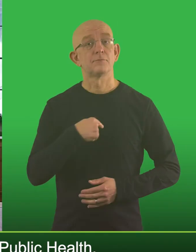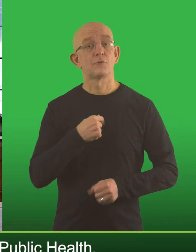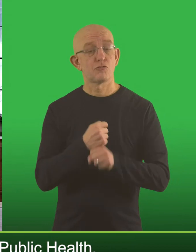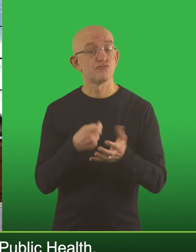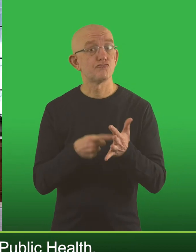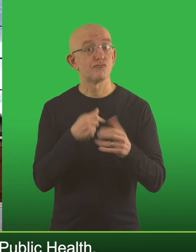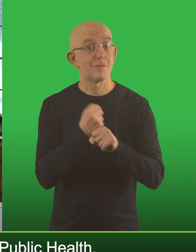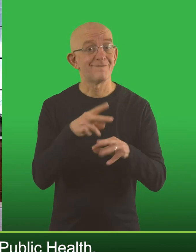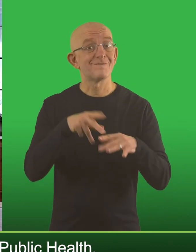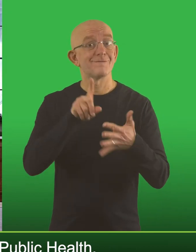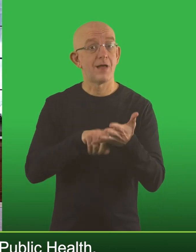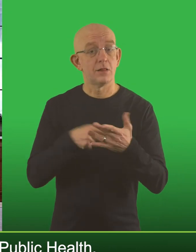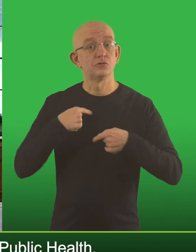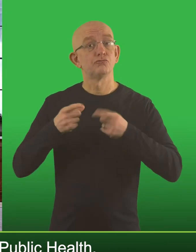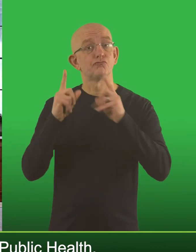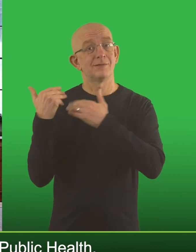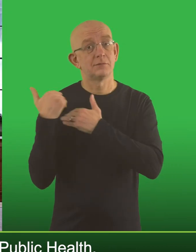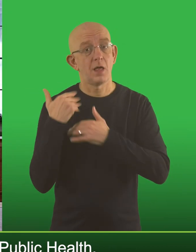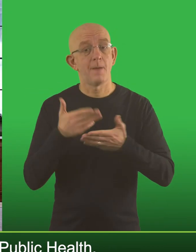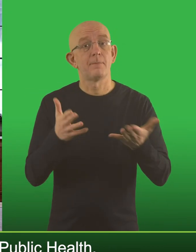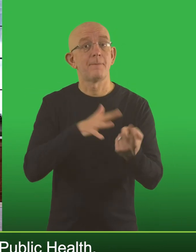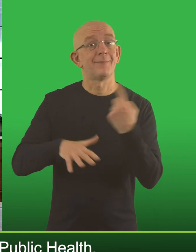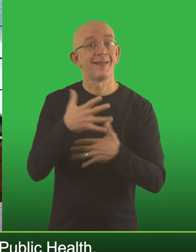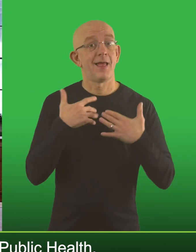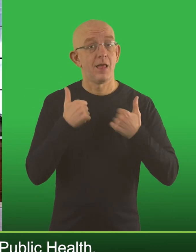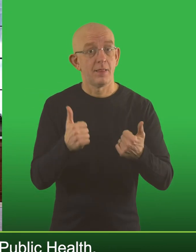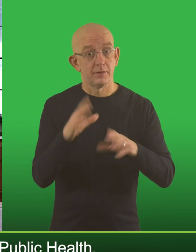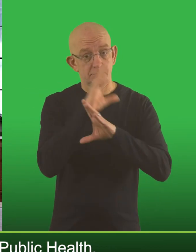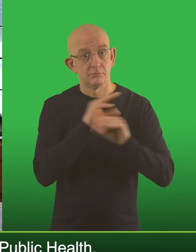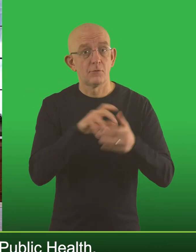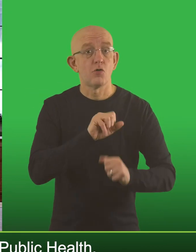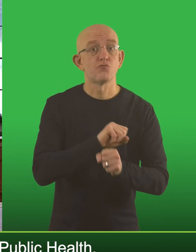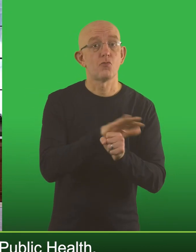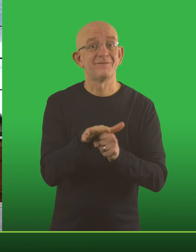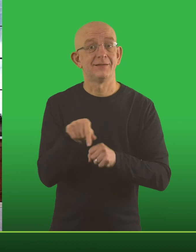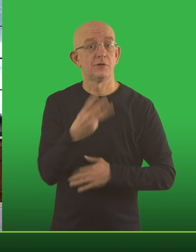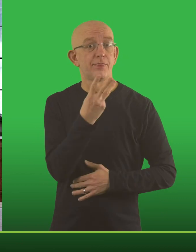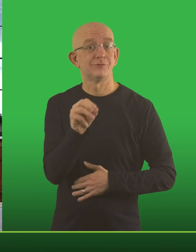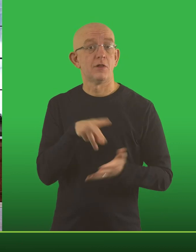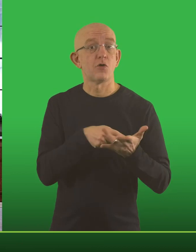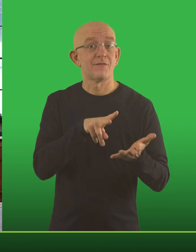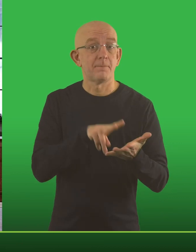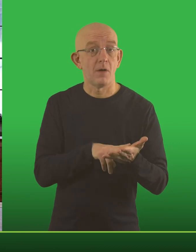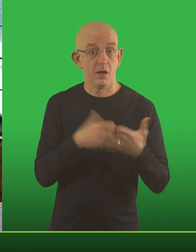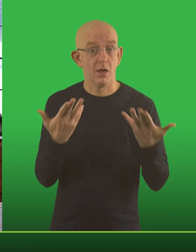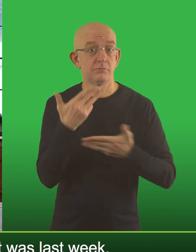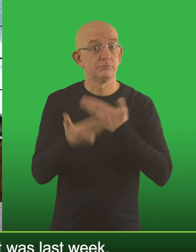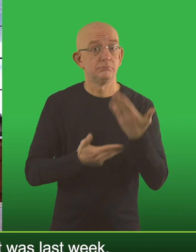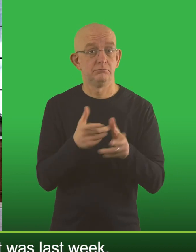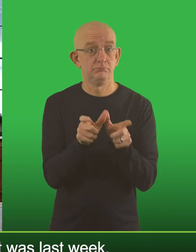Hi, my name is Greg Fell, Director of Public Health. This is today's COVID report, the 30th of November. A story in two